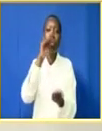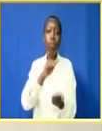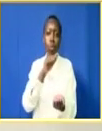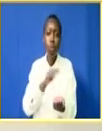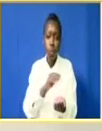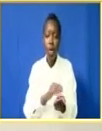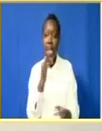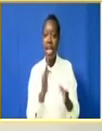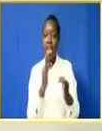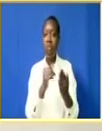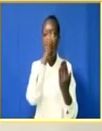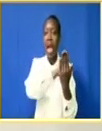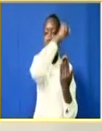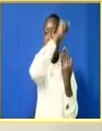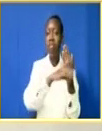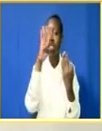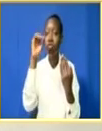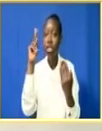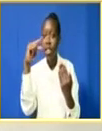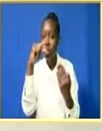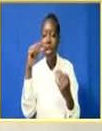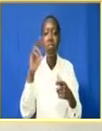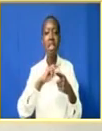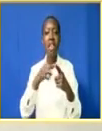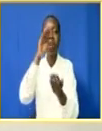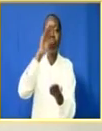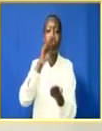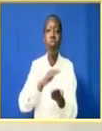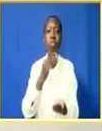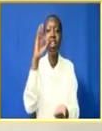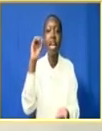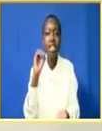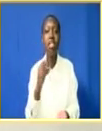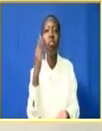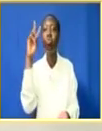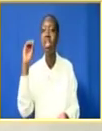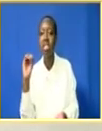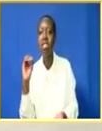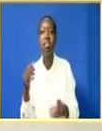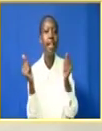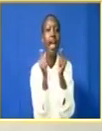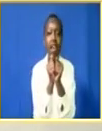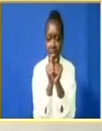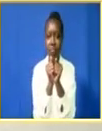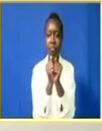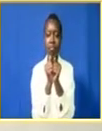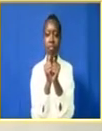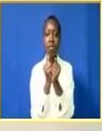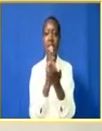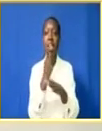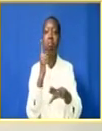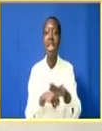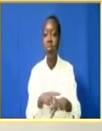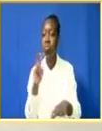used to harvest 40 kilograms, you're harvesting 20, 30, 20, 10. 10. And at times you even find you have